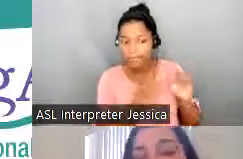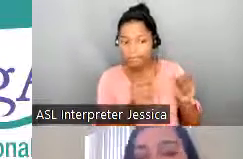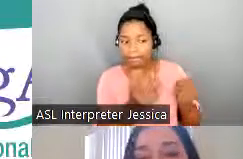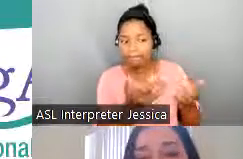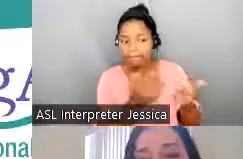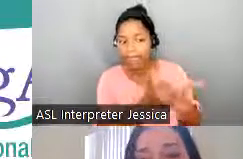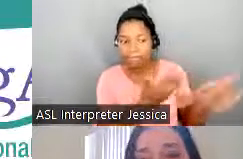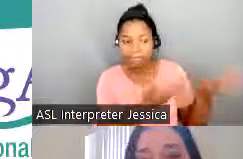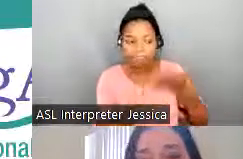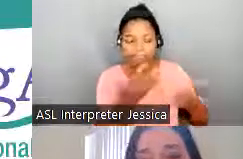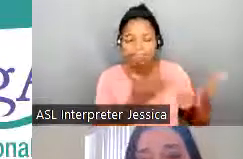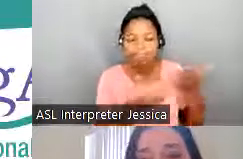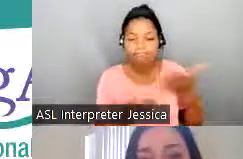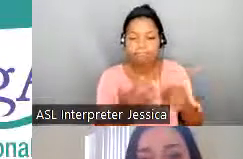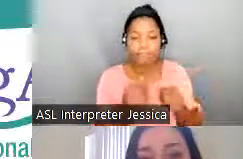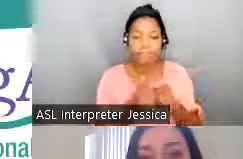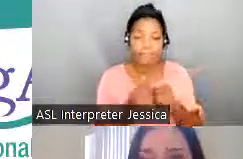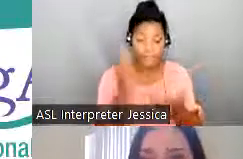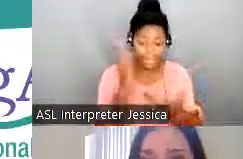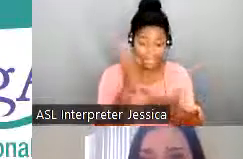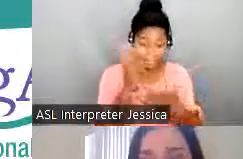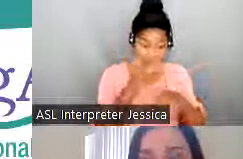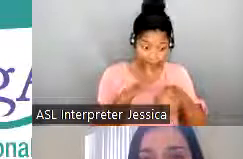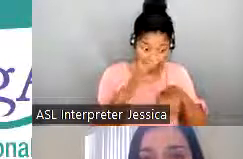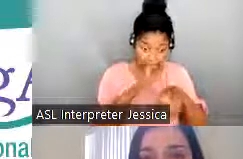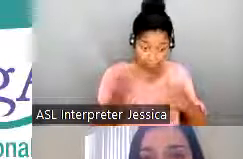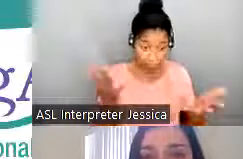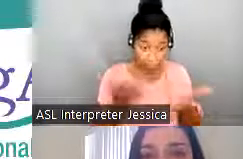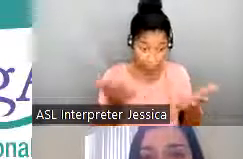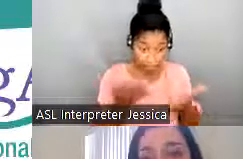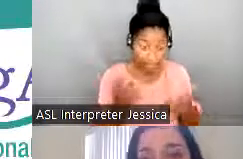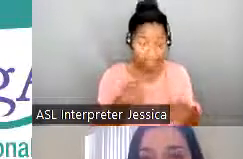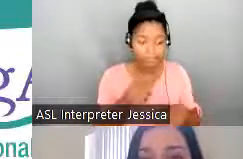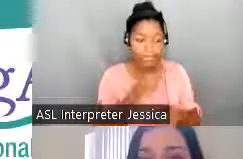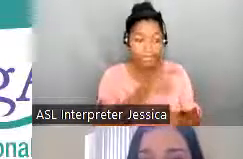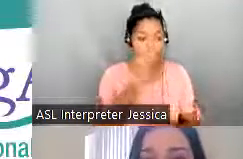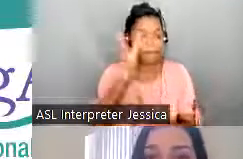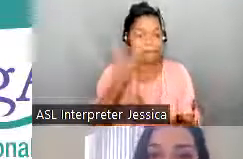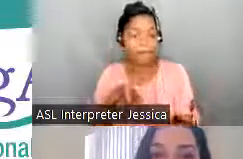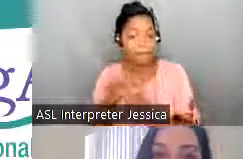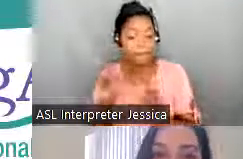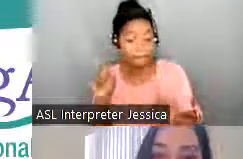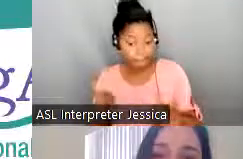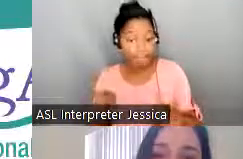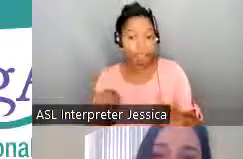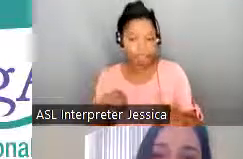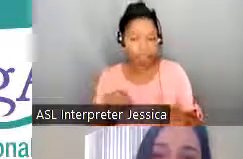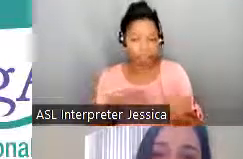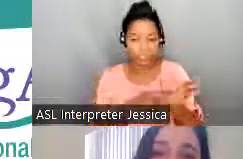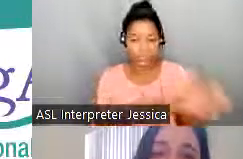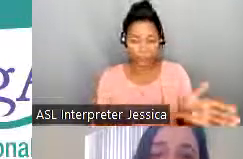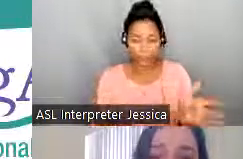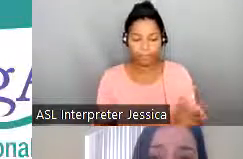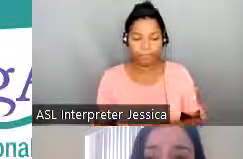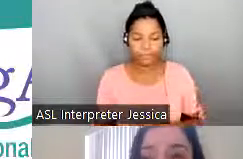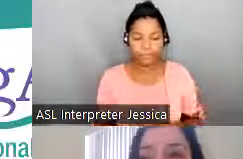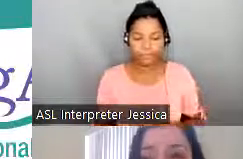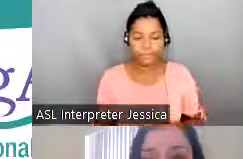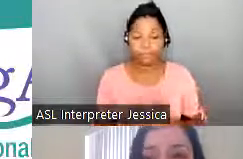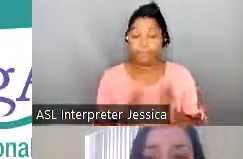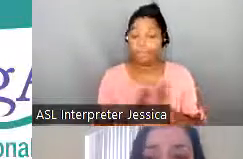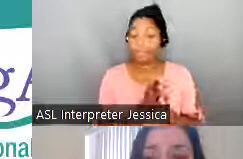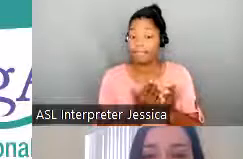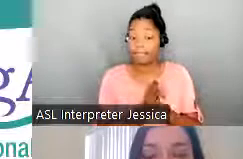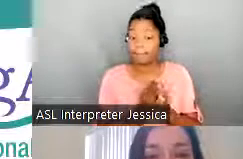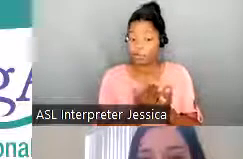available, and how they can get connected to the different types of technology, including low-cost options. The booklet is